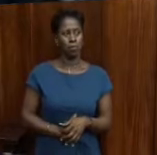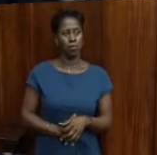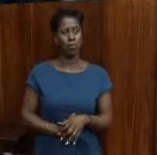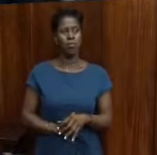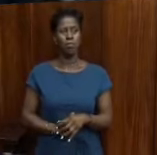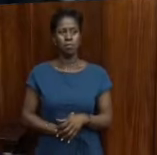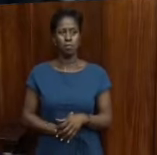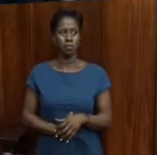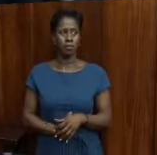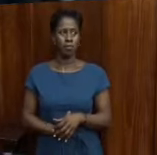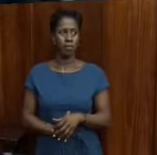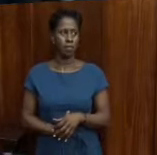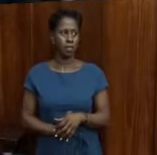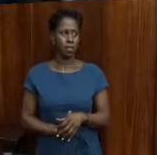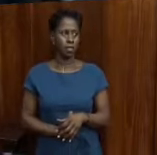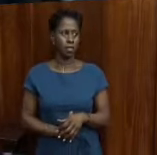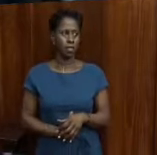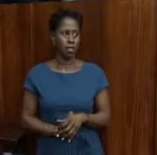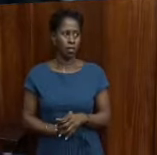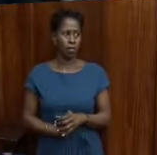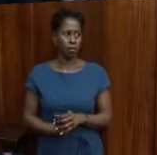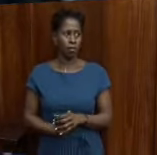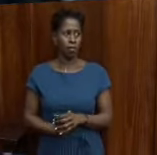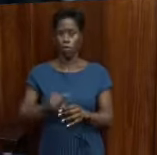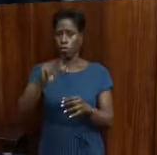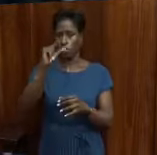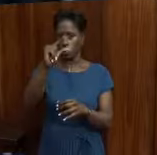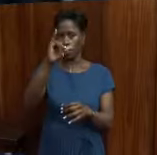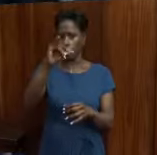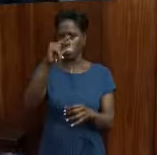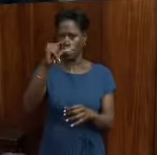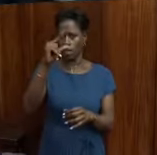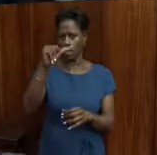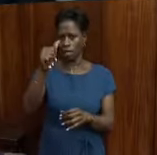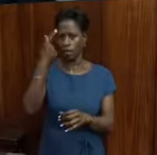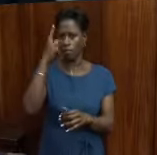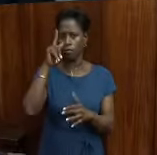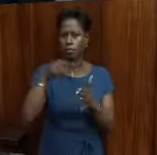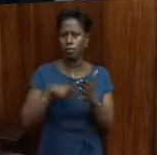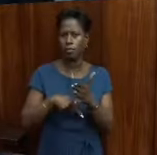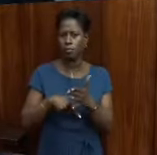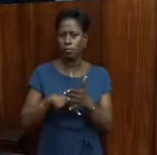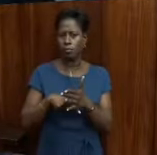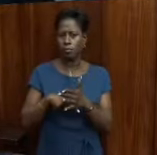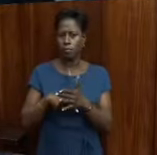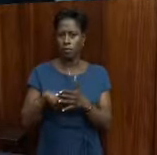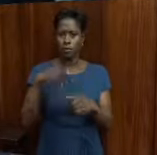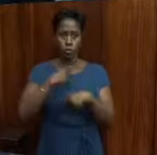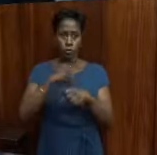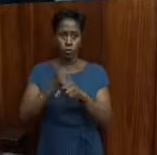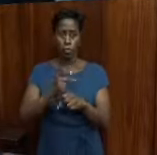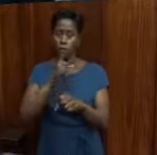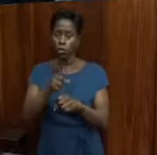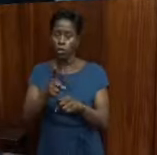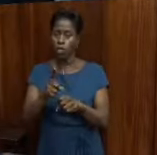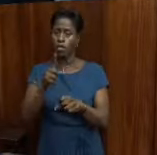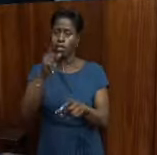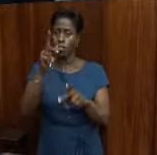Telecommunications Union, ITU. A major ambition of the GIGA project is to ensure sufficient and sustainable